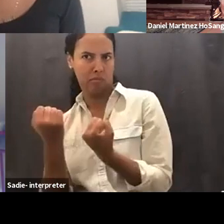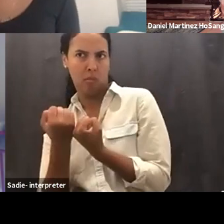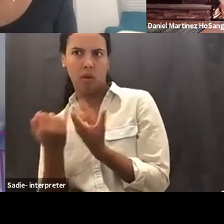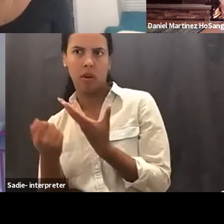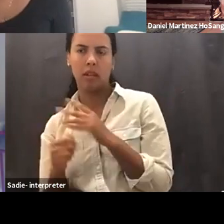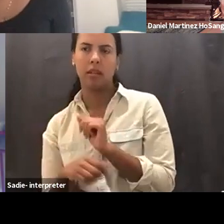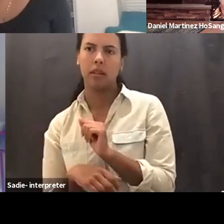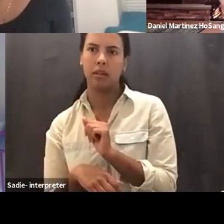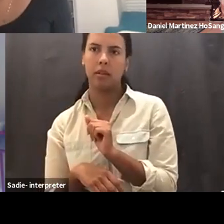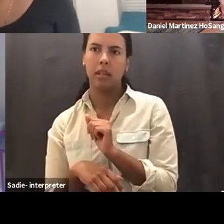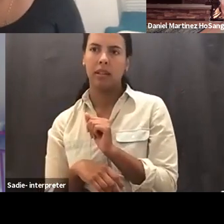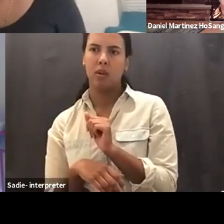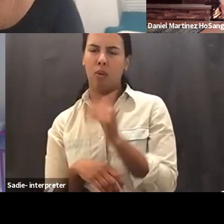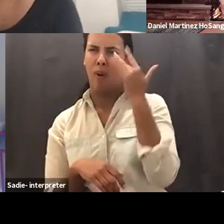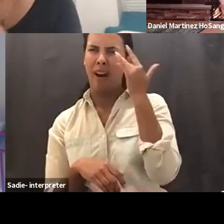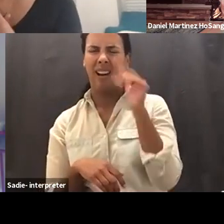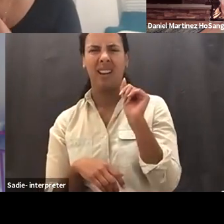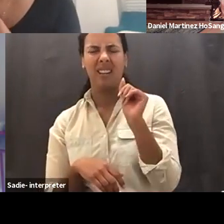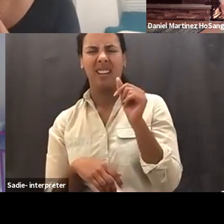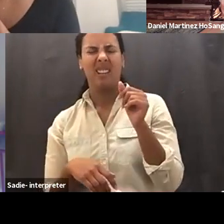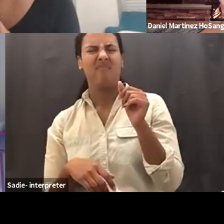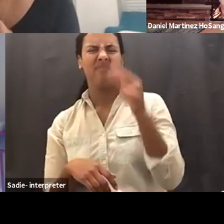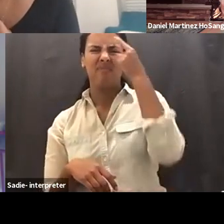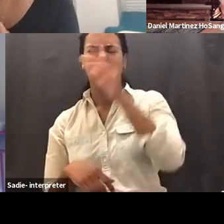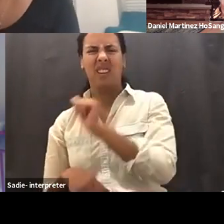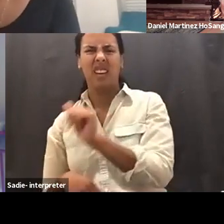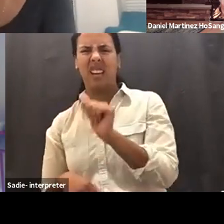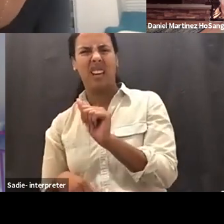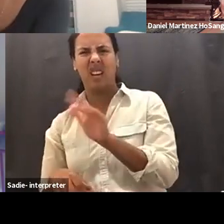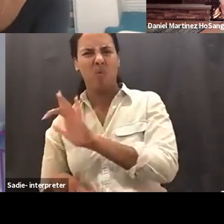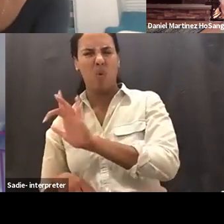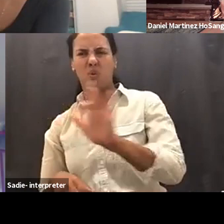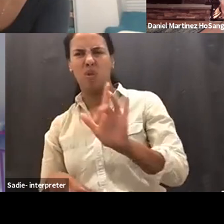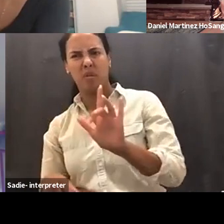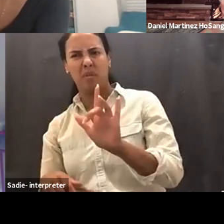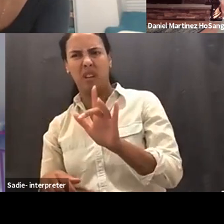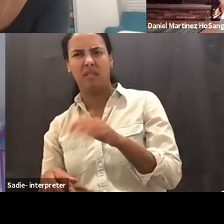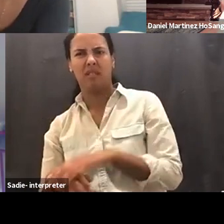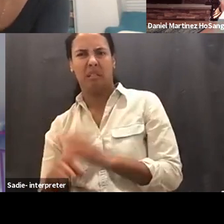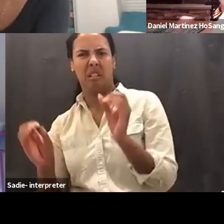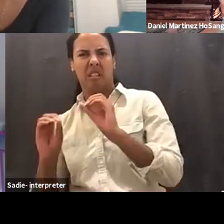of sentiment behind it. But some of what you're asking us to think about is that even though,